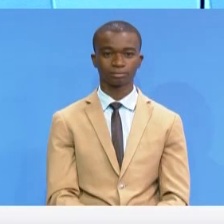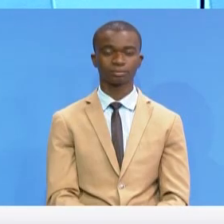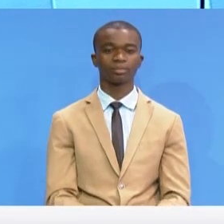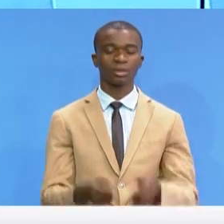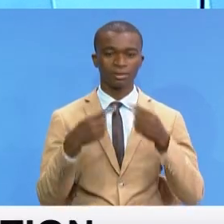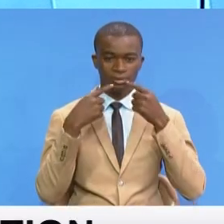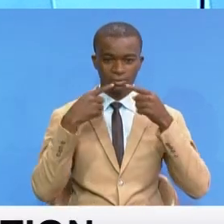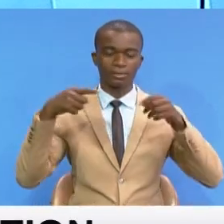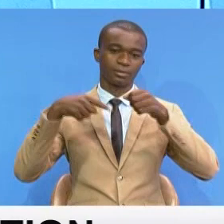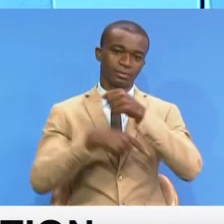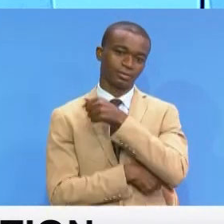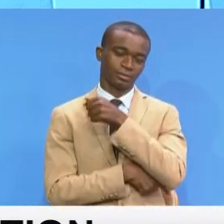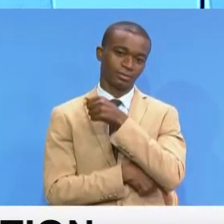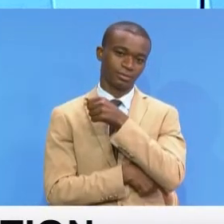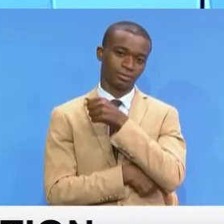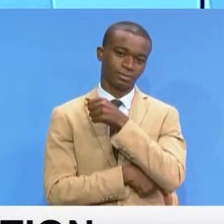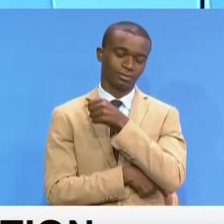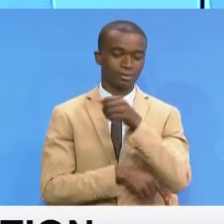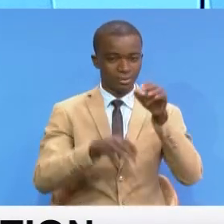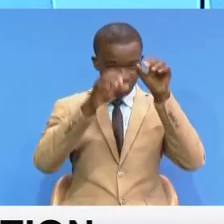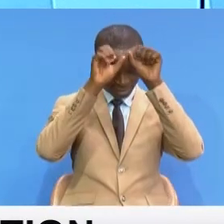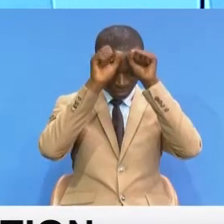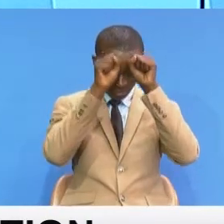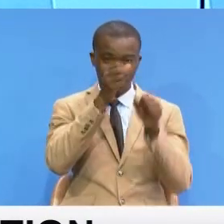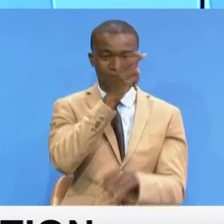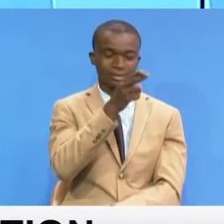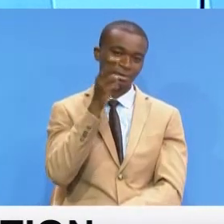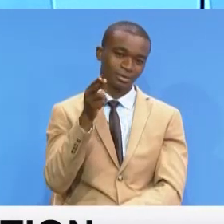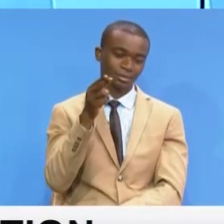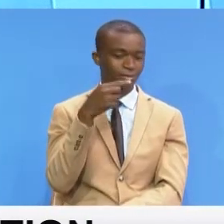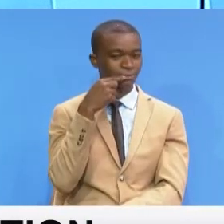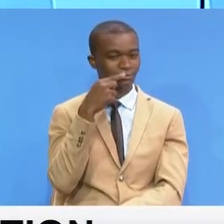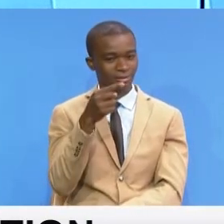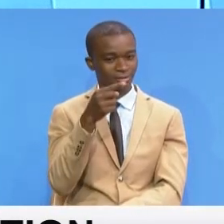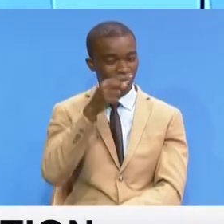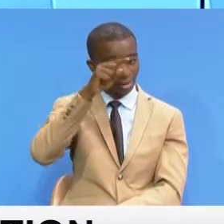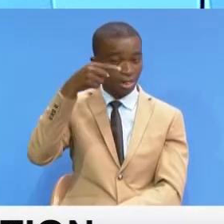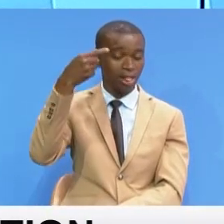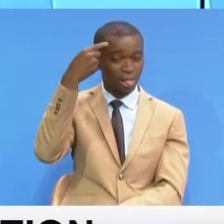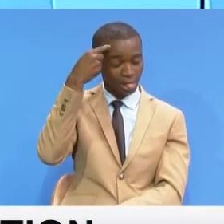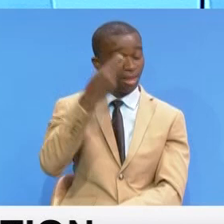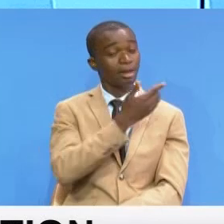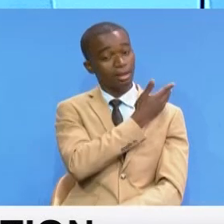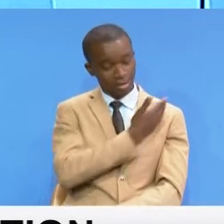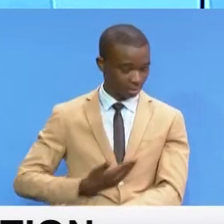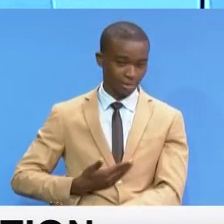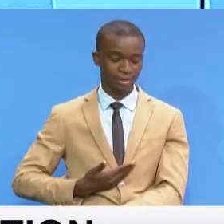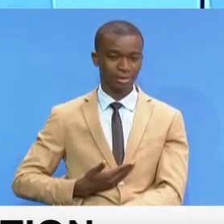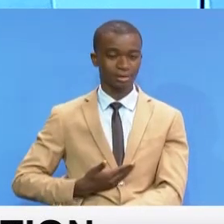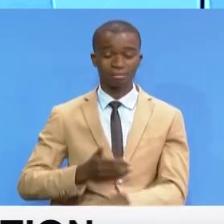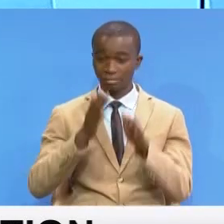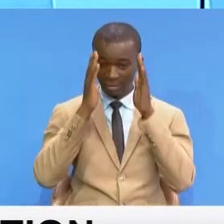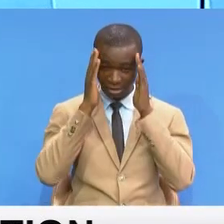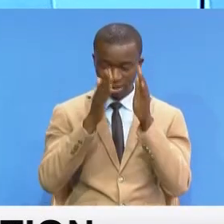And now the news in detail. President Hakainde Hichilema has reaffirmed government's commitment